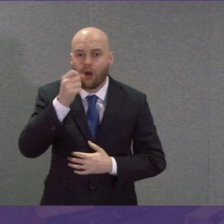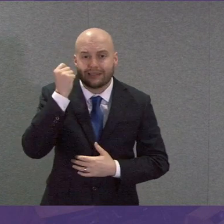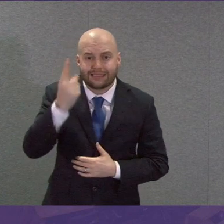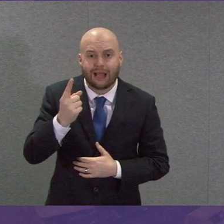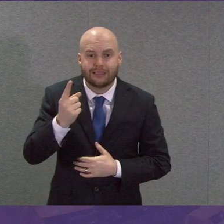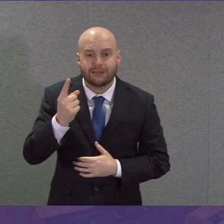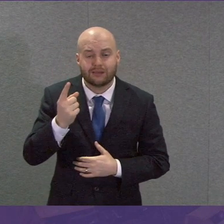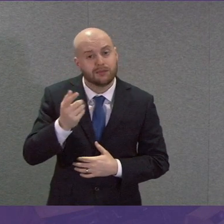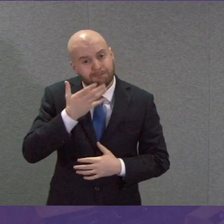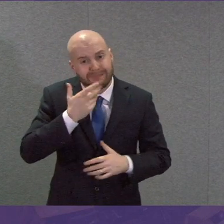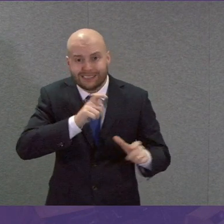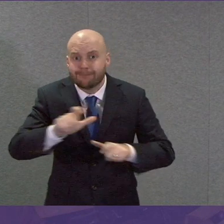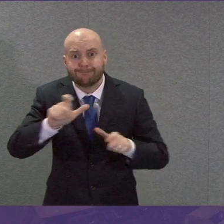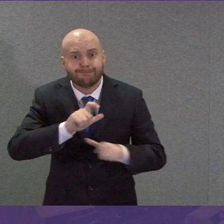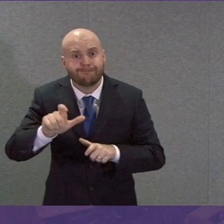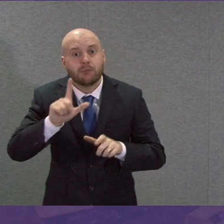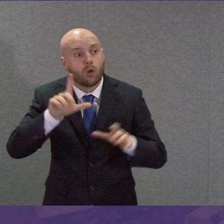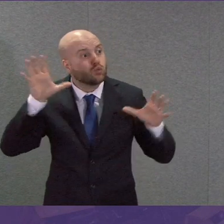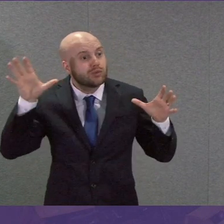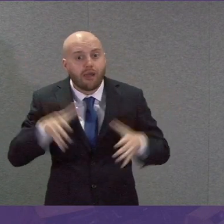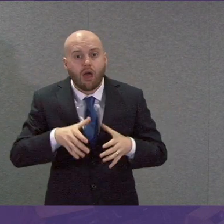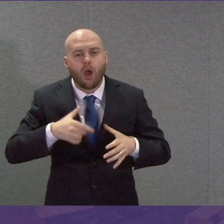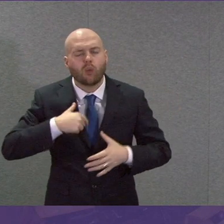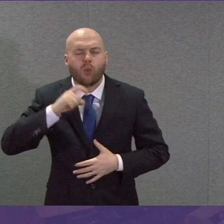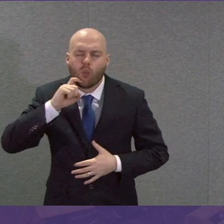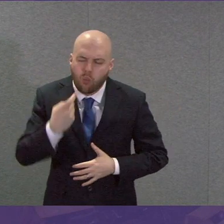we can and we will win through.